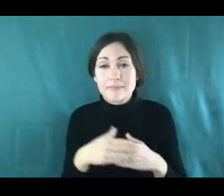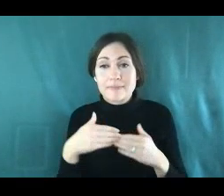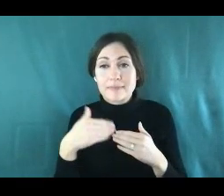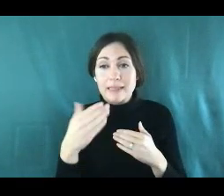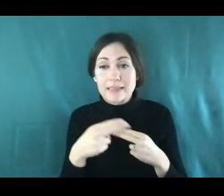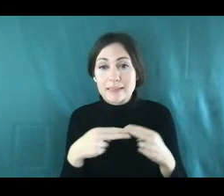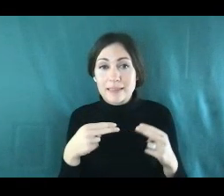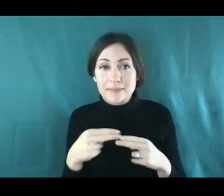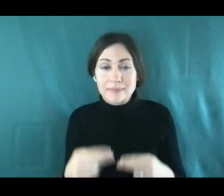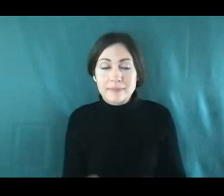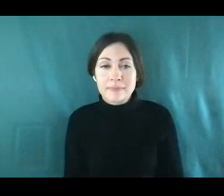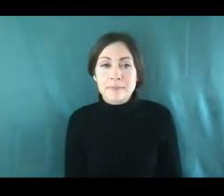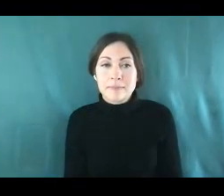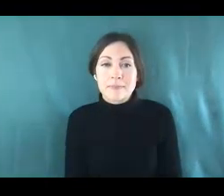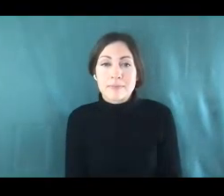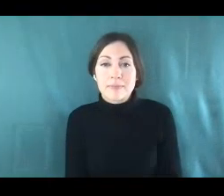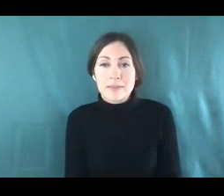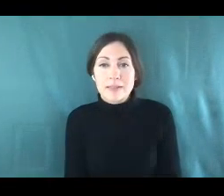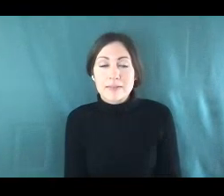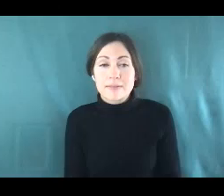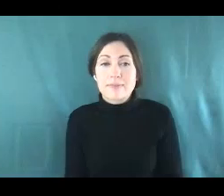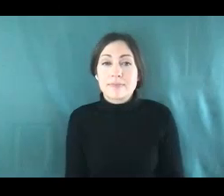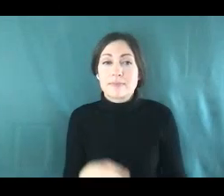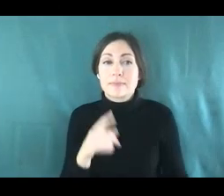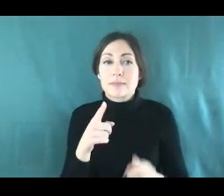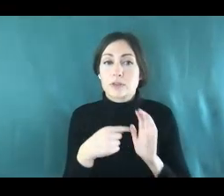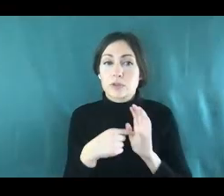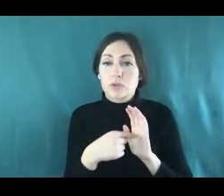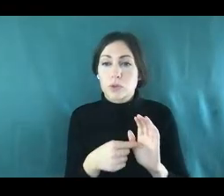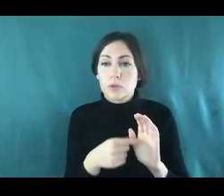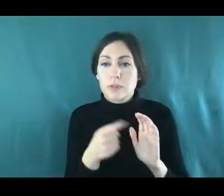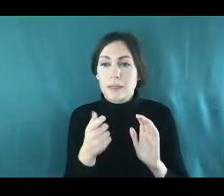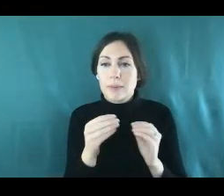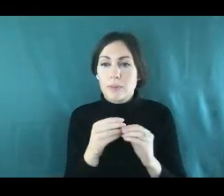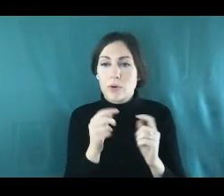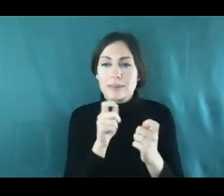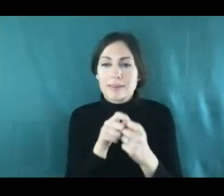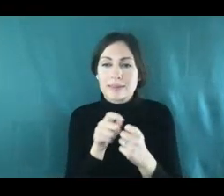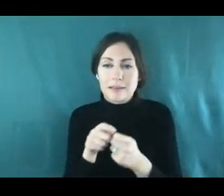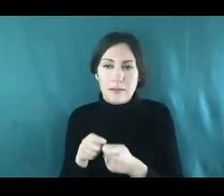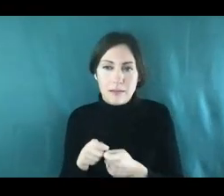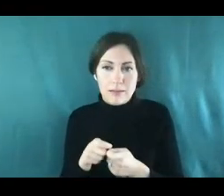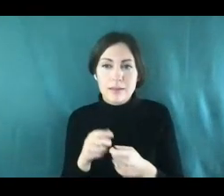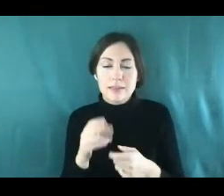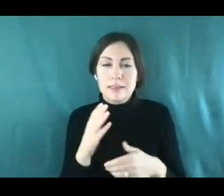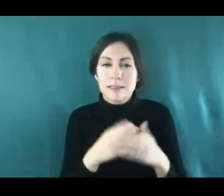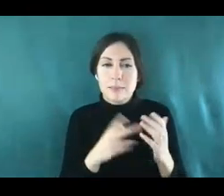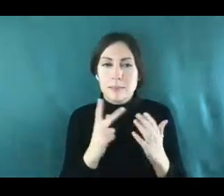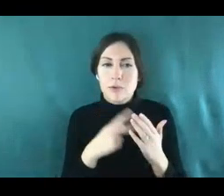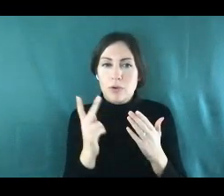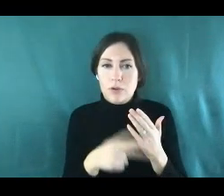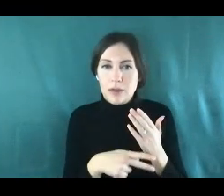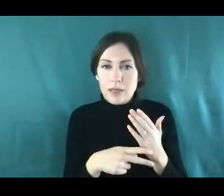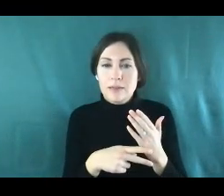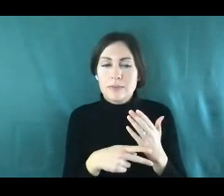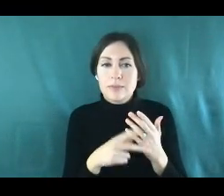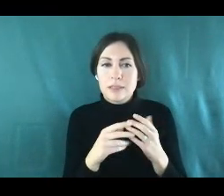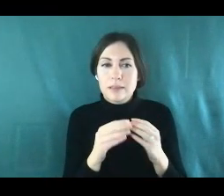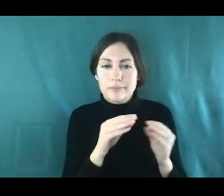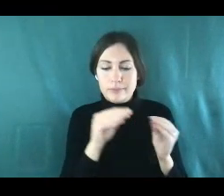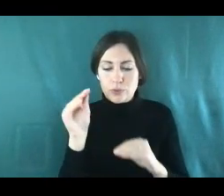please. So this really just illustrates a little bit more detail on some of the programs that moved as